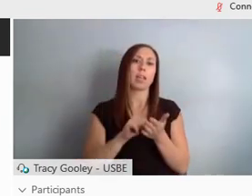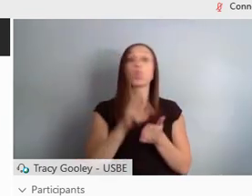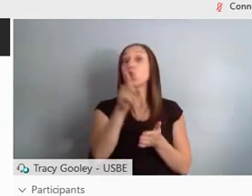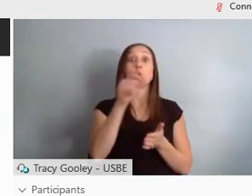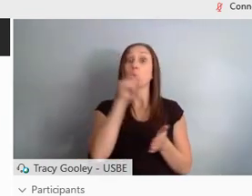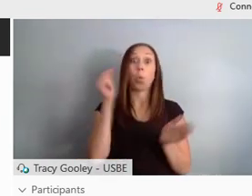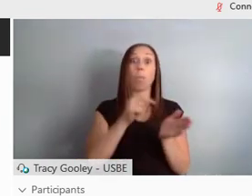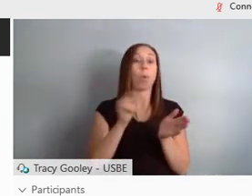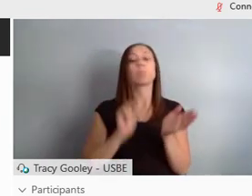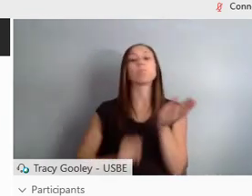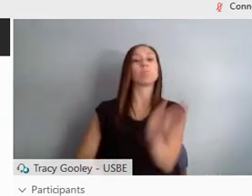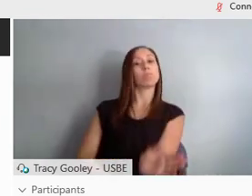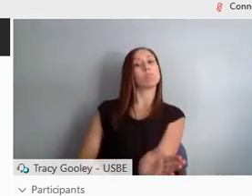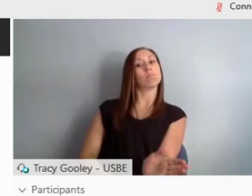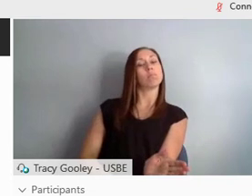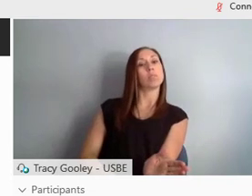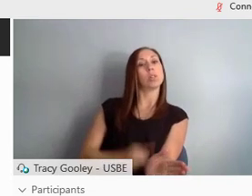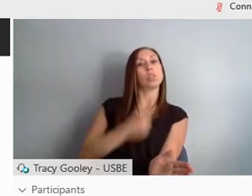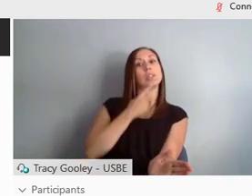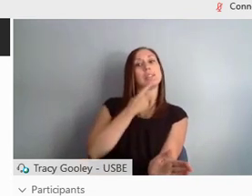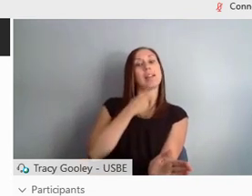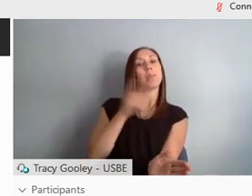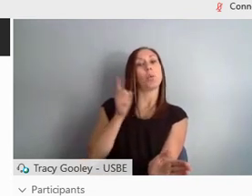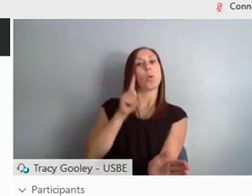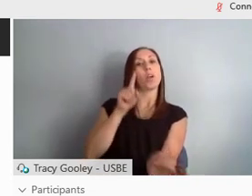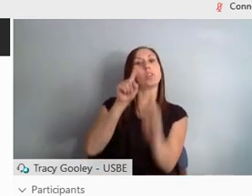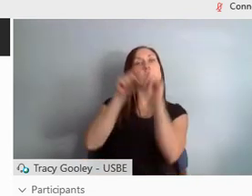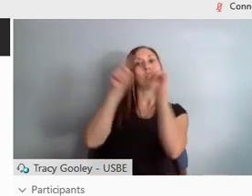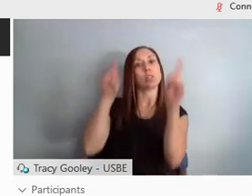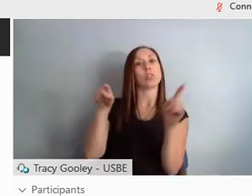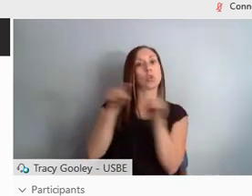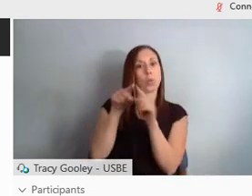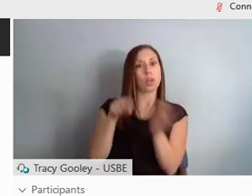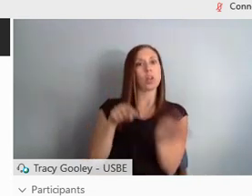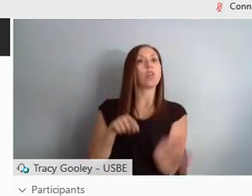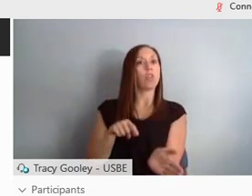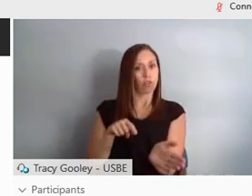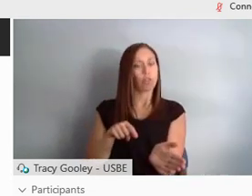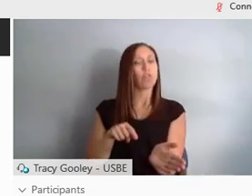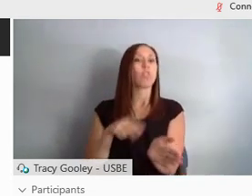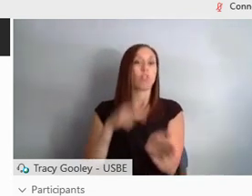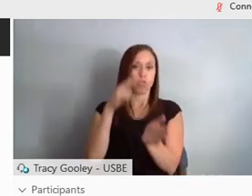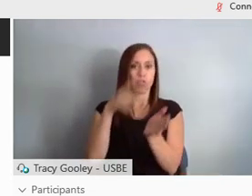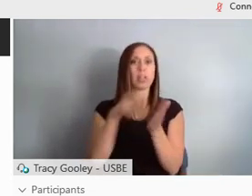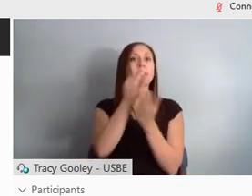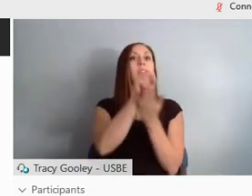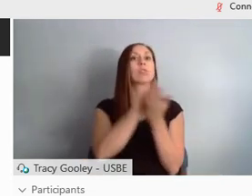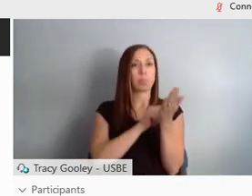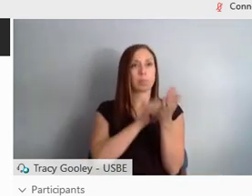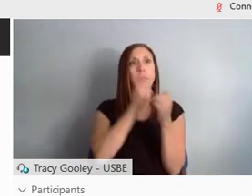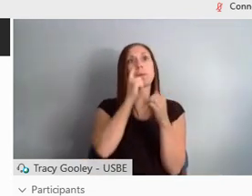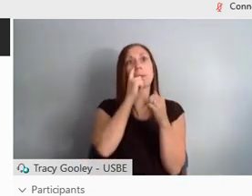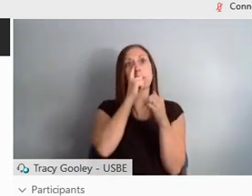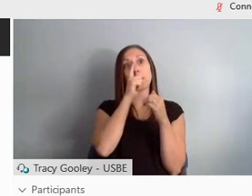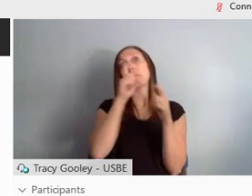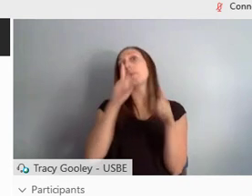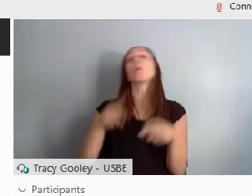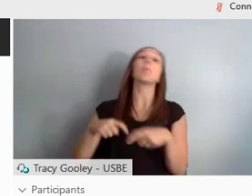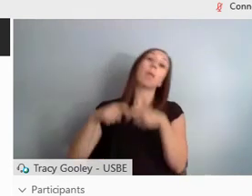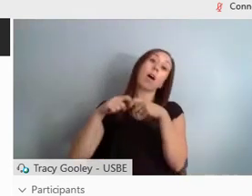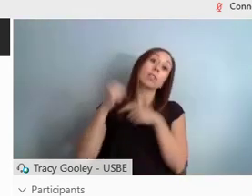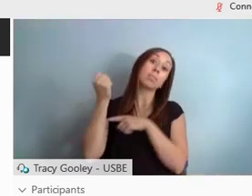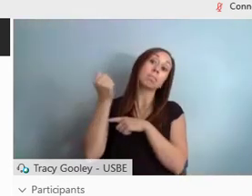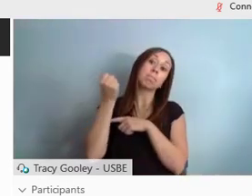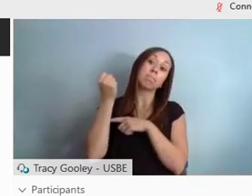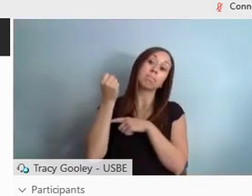any pointing for the student. You're just putting it in front of them and giving them or reading the script to them. You'll pause for